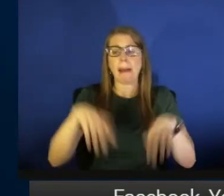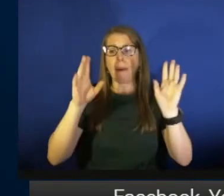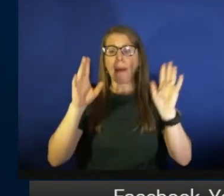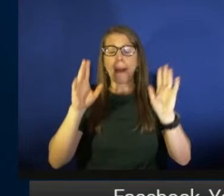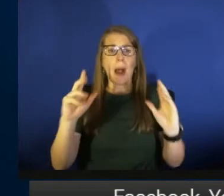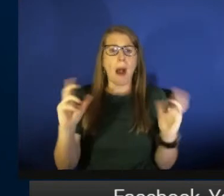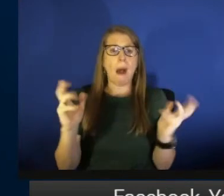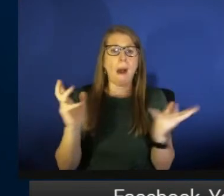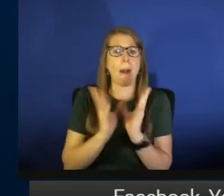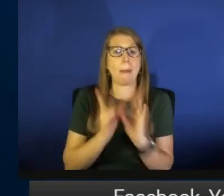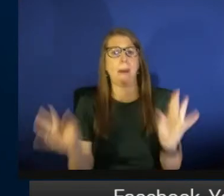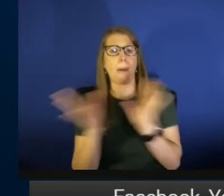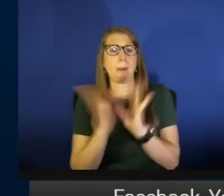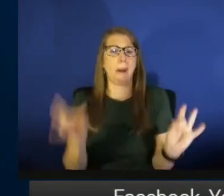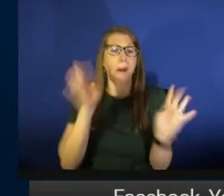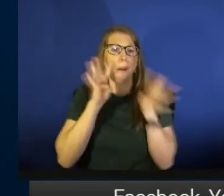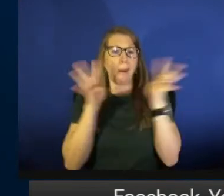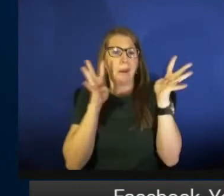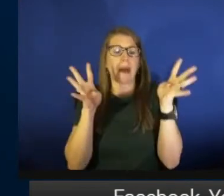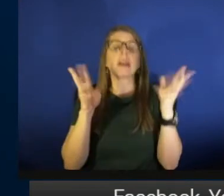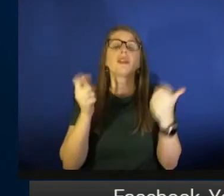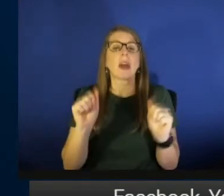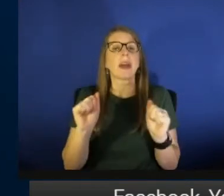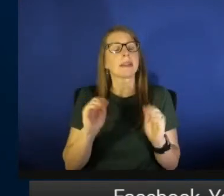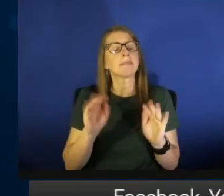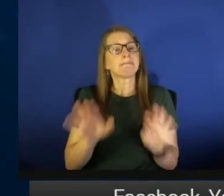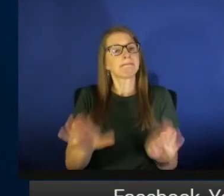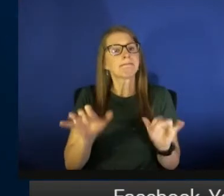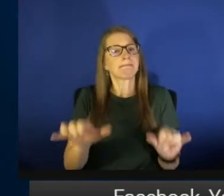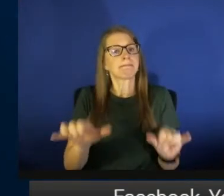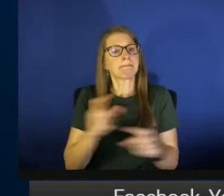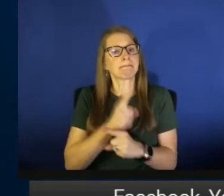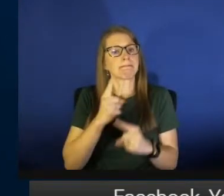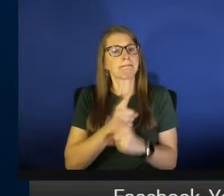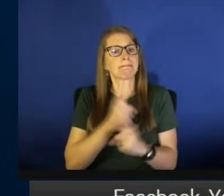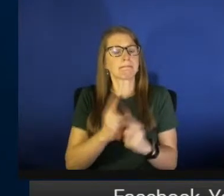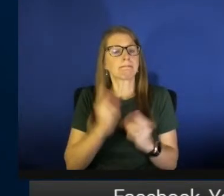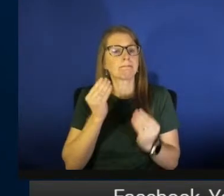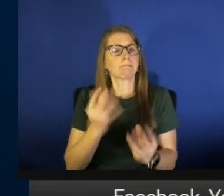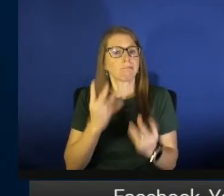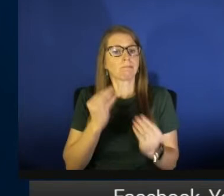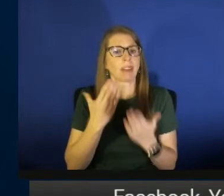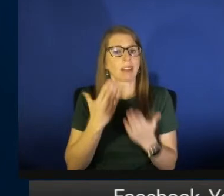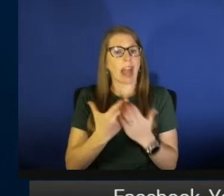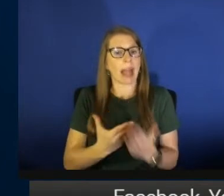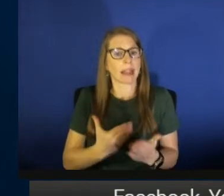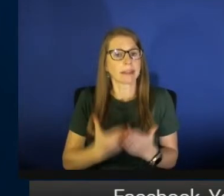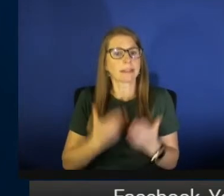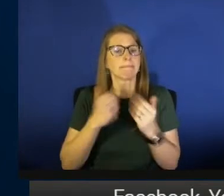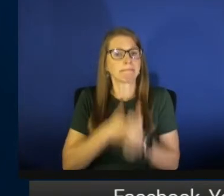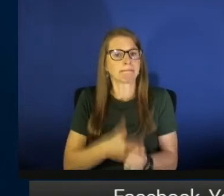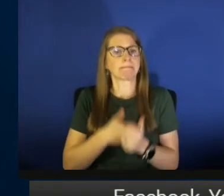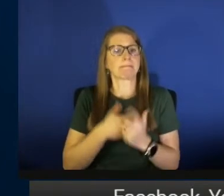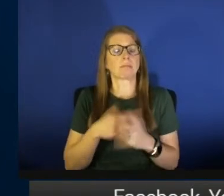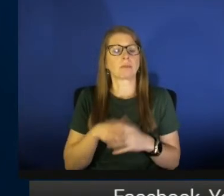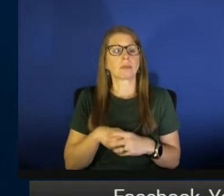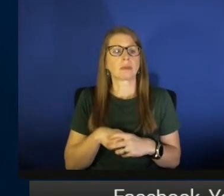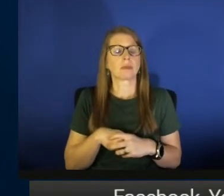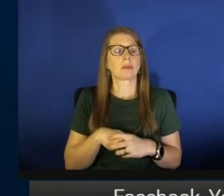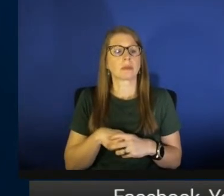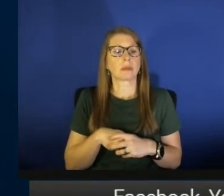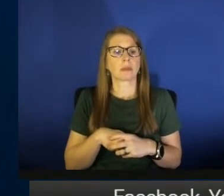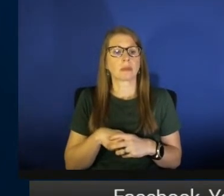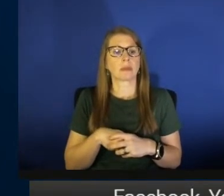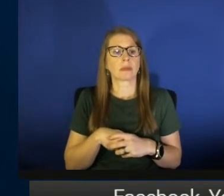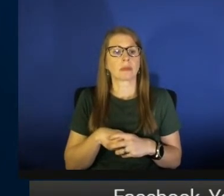to really keep it at a level that's reasonable and factual. Well, we cannot talk to our media